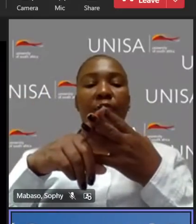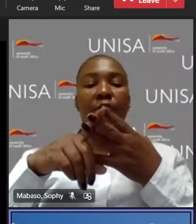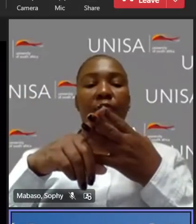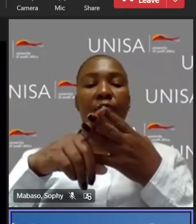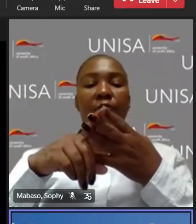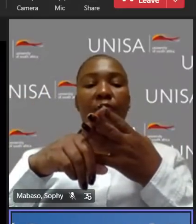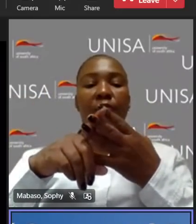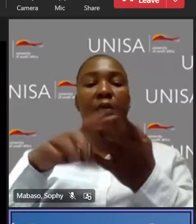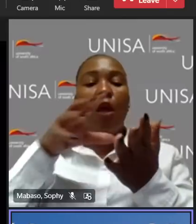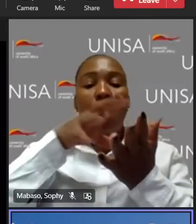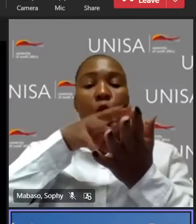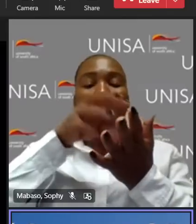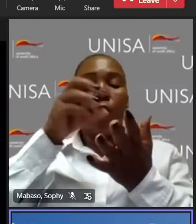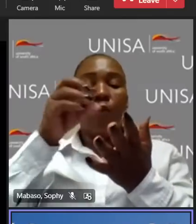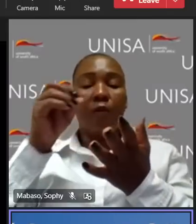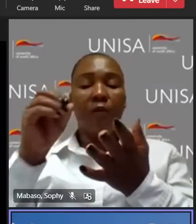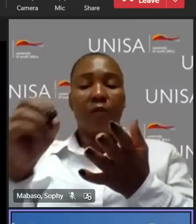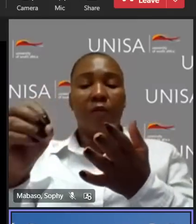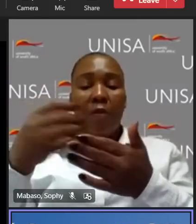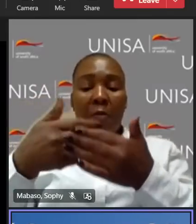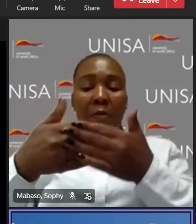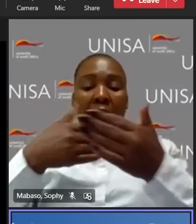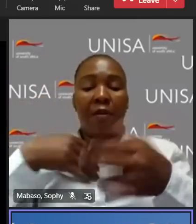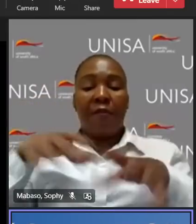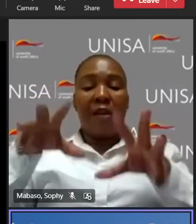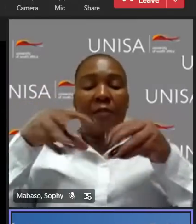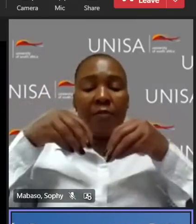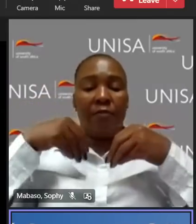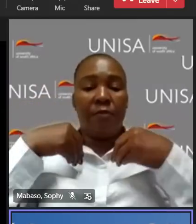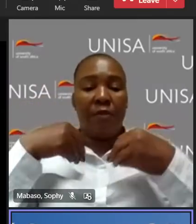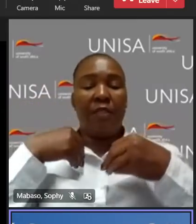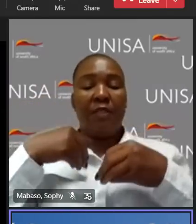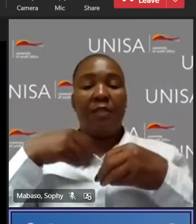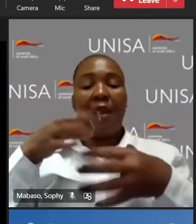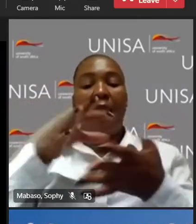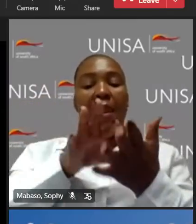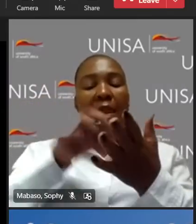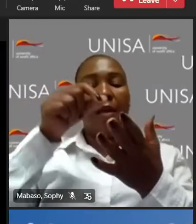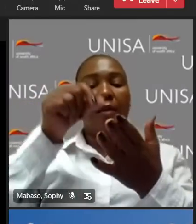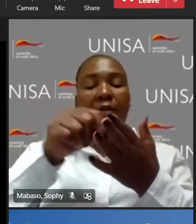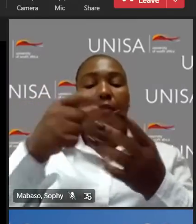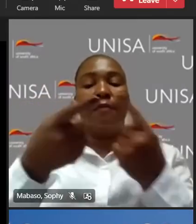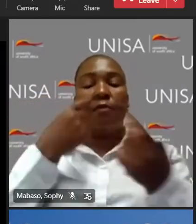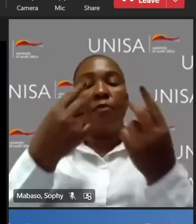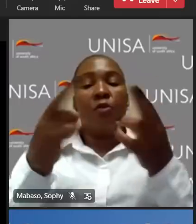copy or a provisional admission letter from the university.